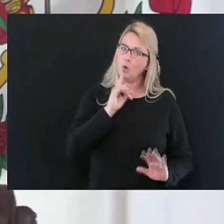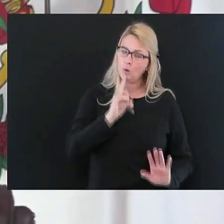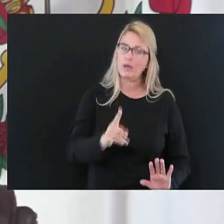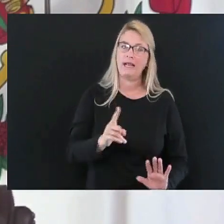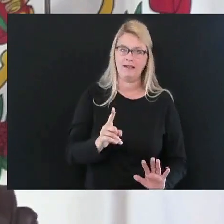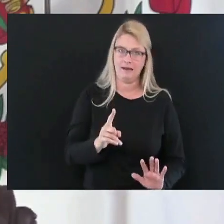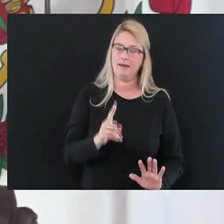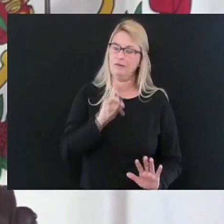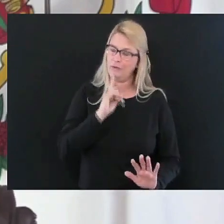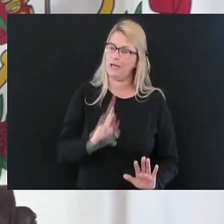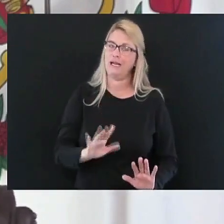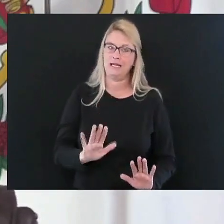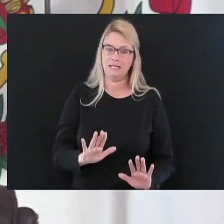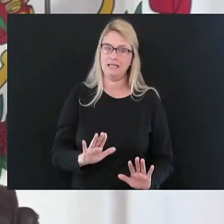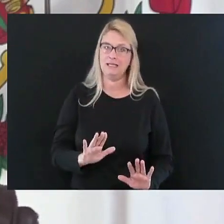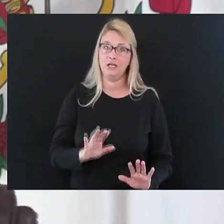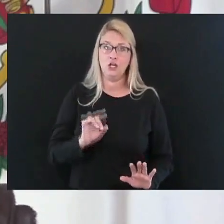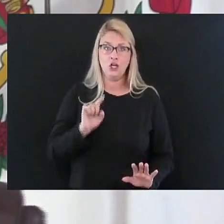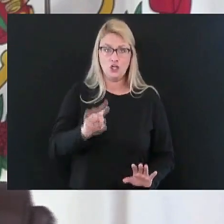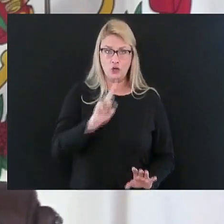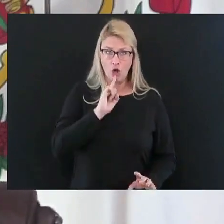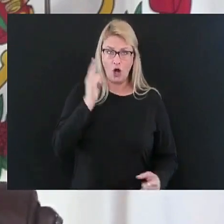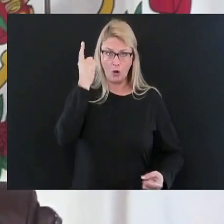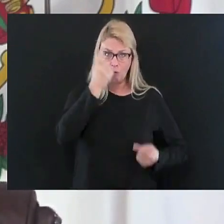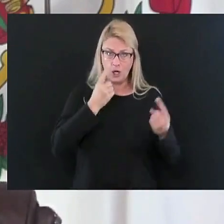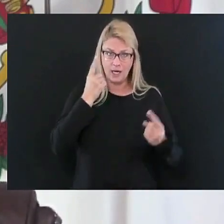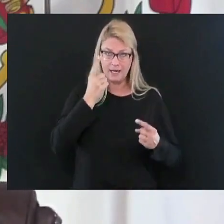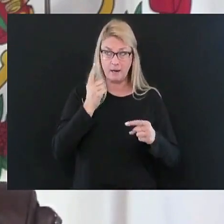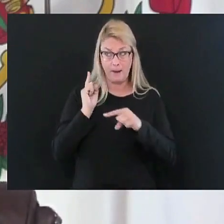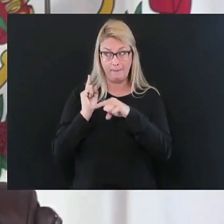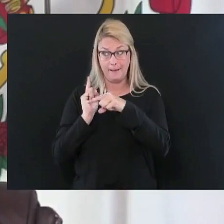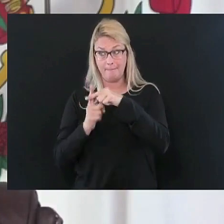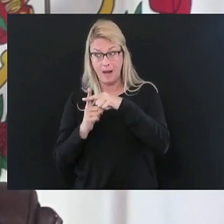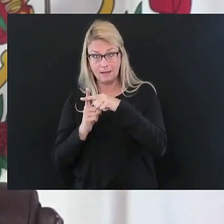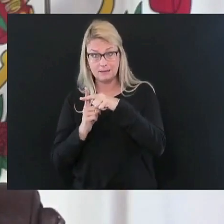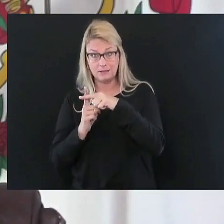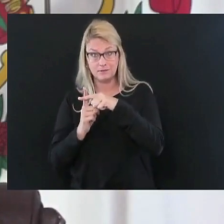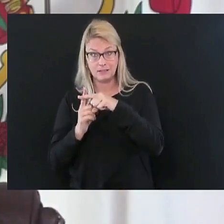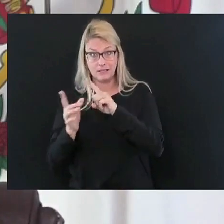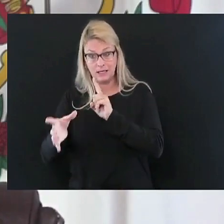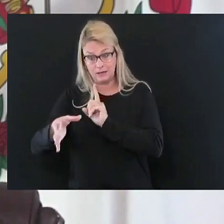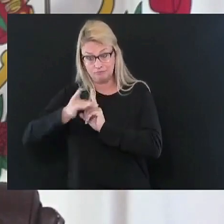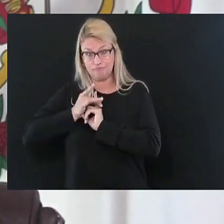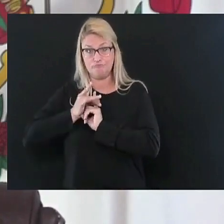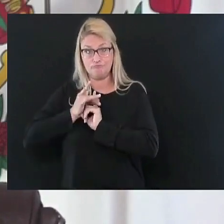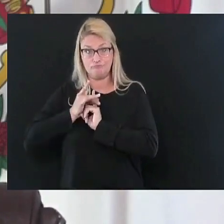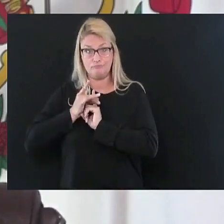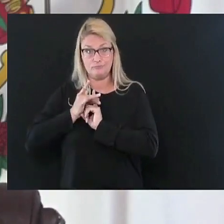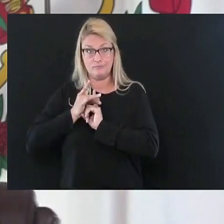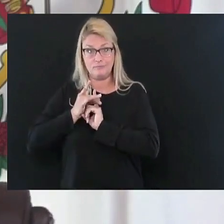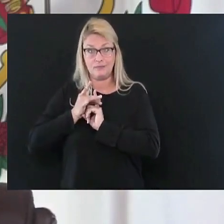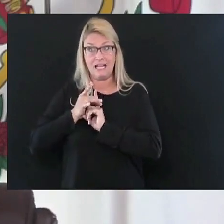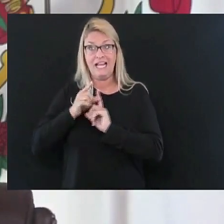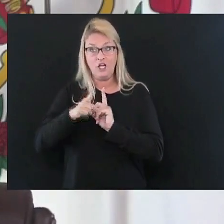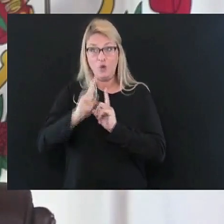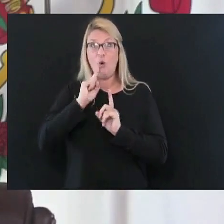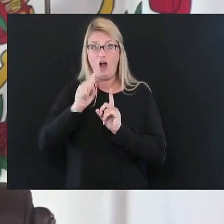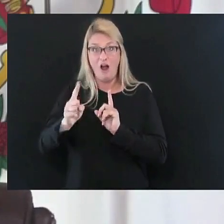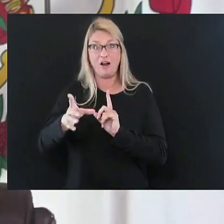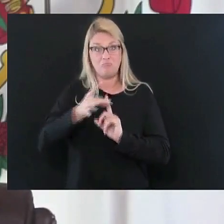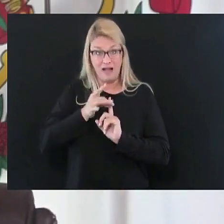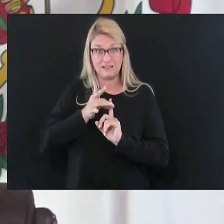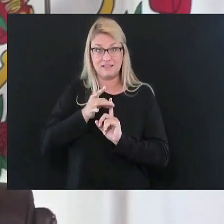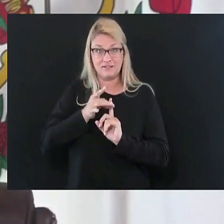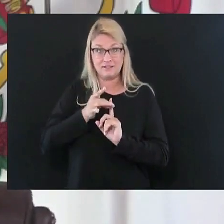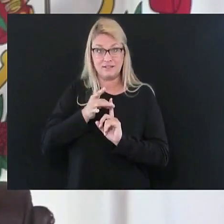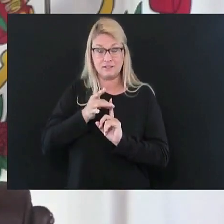this. If you're worried about being positive, if you were positive and you truly are positive,